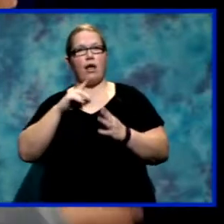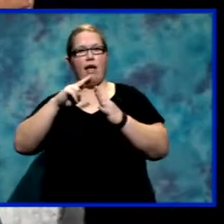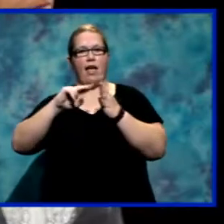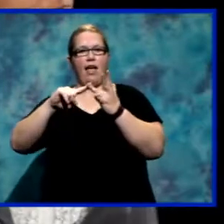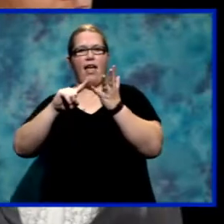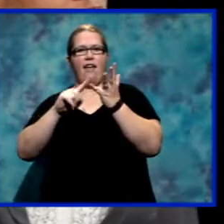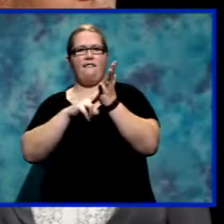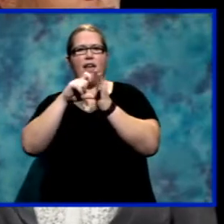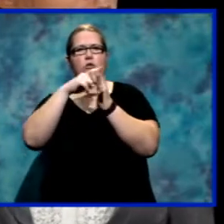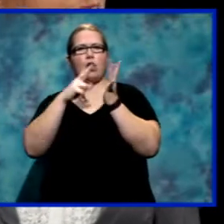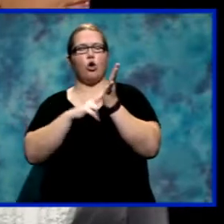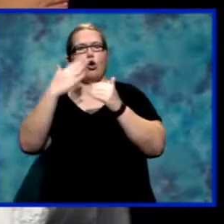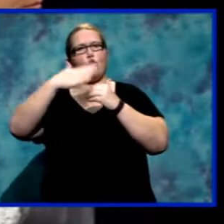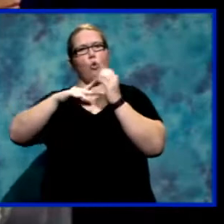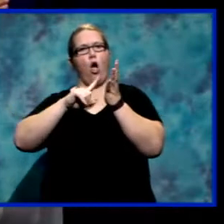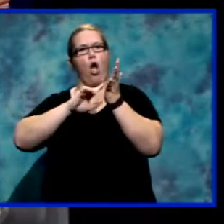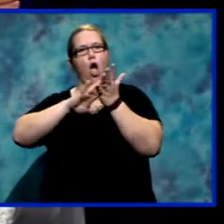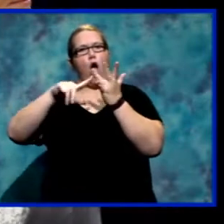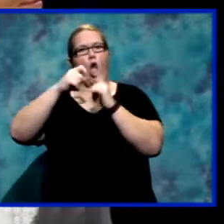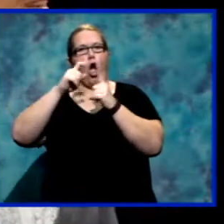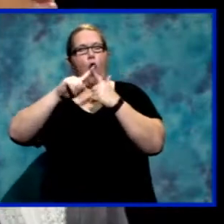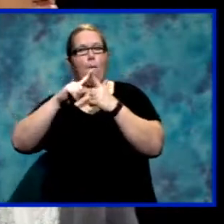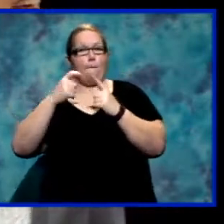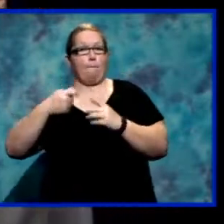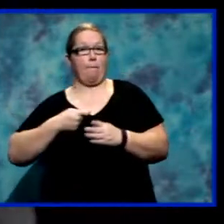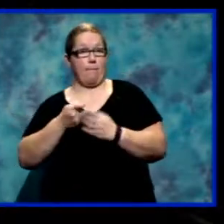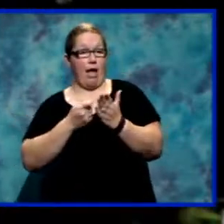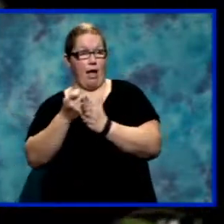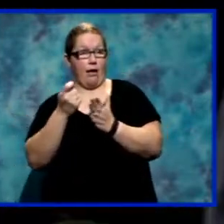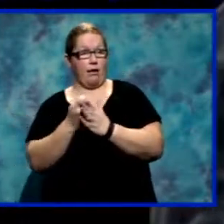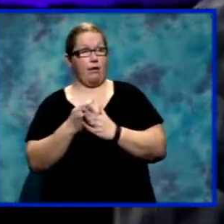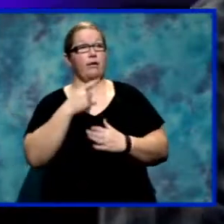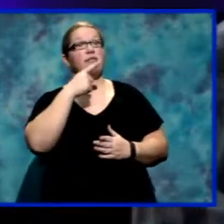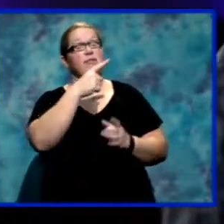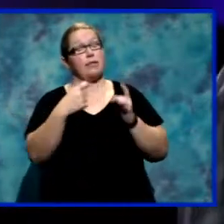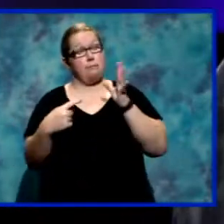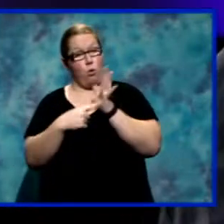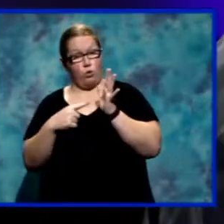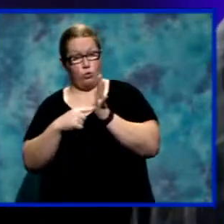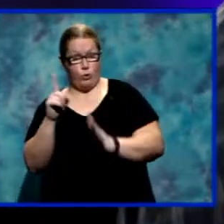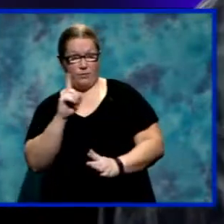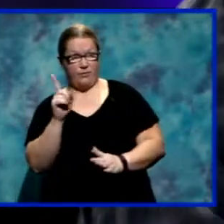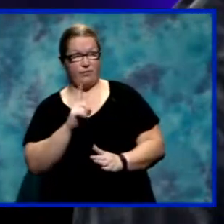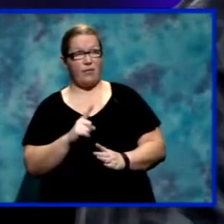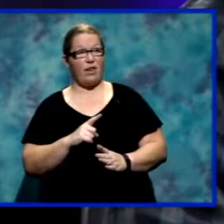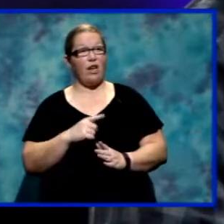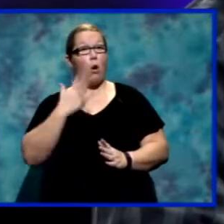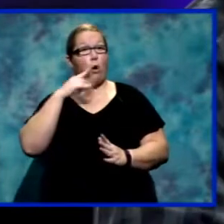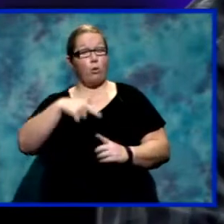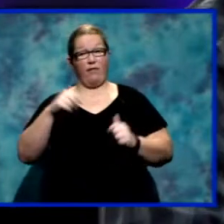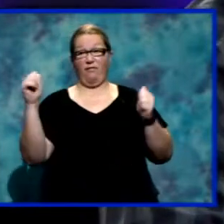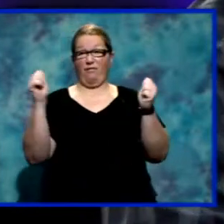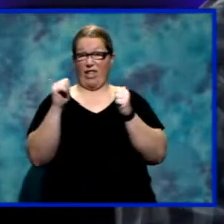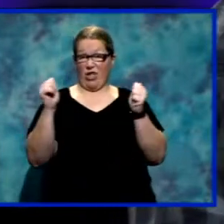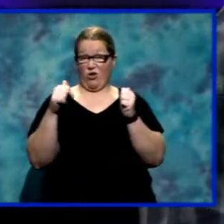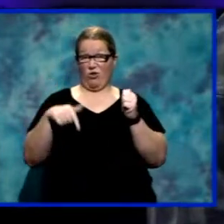member? It's not too late to be one. But this is very important. Hear this. At the conclusion of this service, and I think I'm